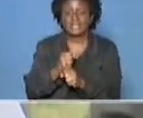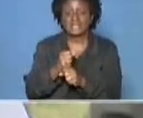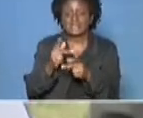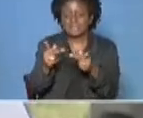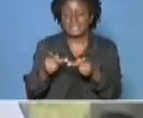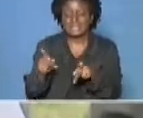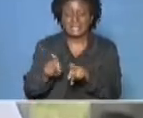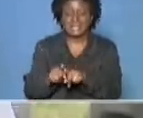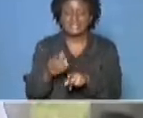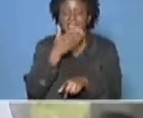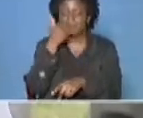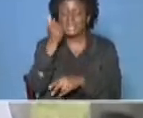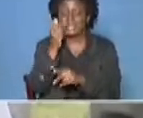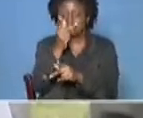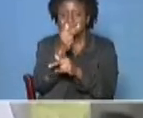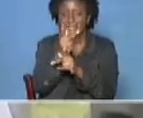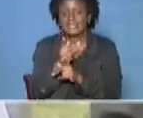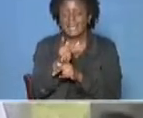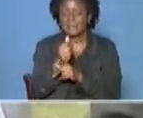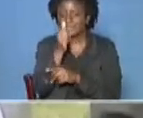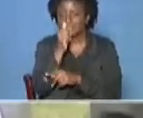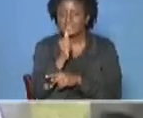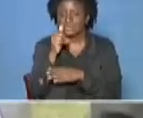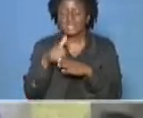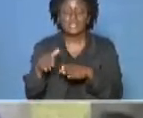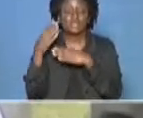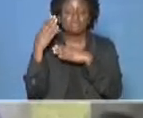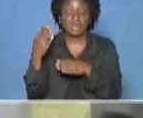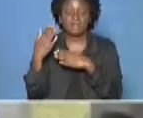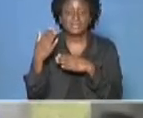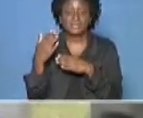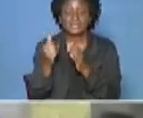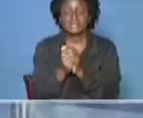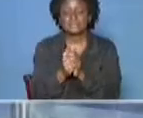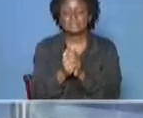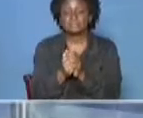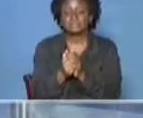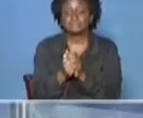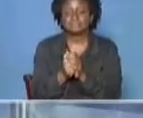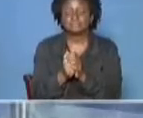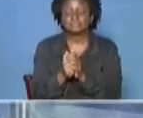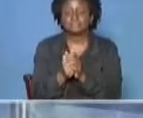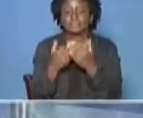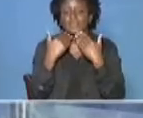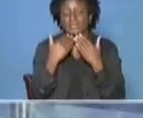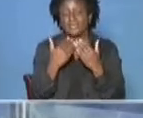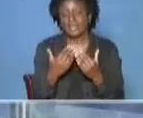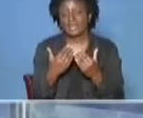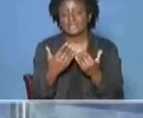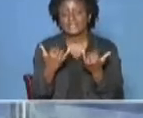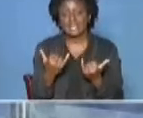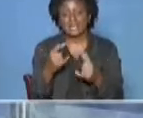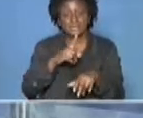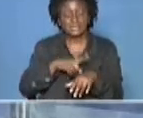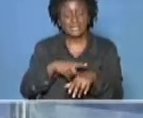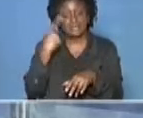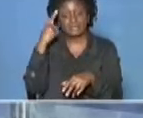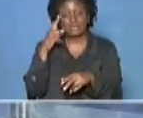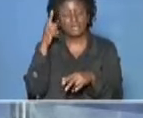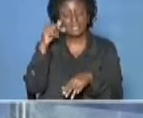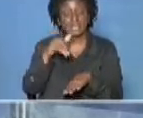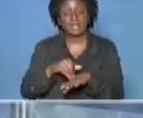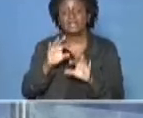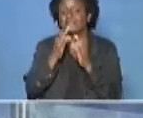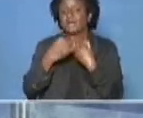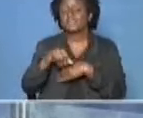Bahamas. Here in Inagua with my cameraman Donnie Sweeting, Desmond Saunders of Bahamas Tonight. Well, thanks, Desmond. Now's time for a check